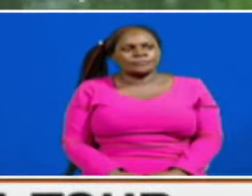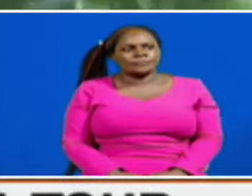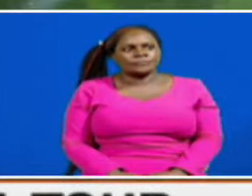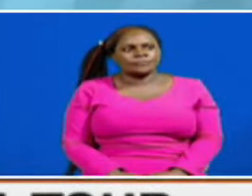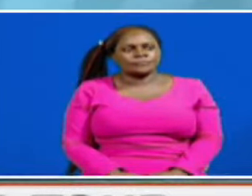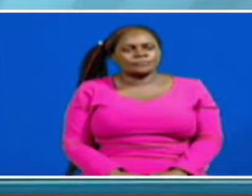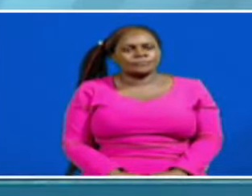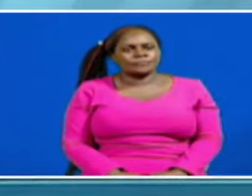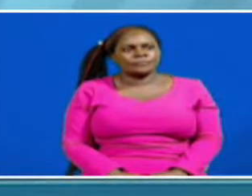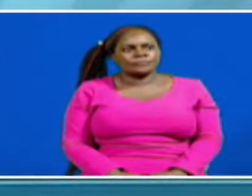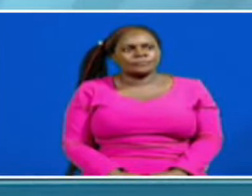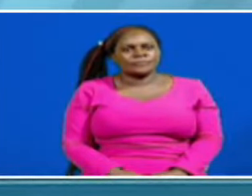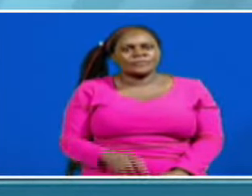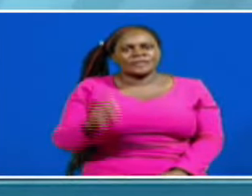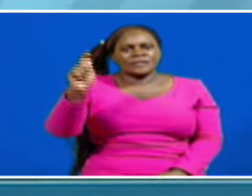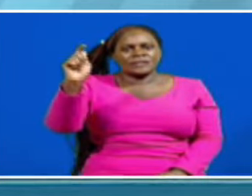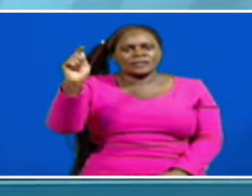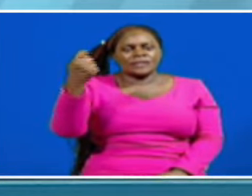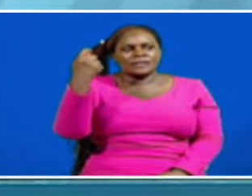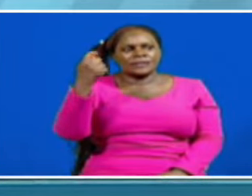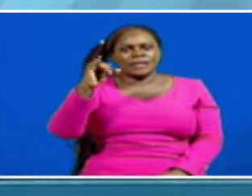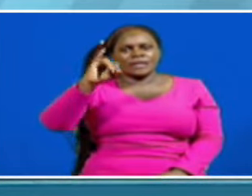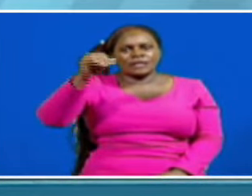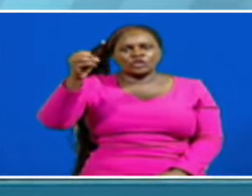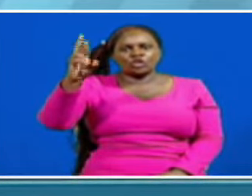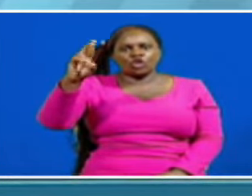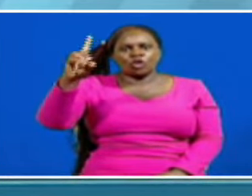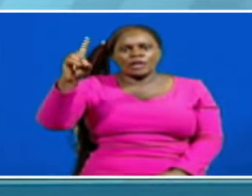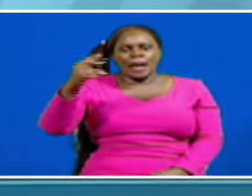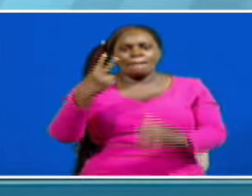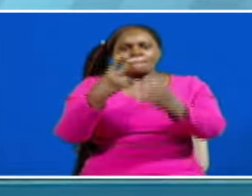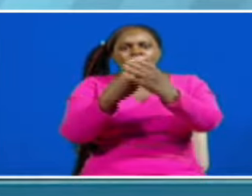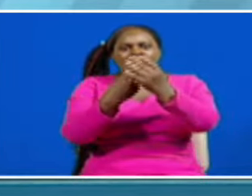Kenya and Jordan have agreed to partner in tourism and